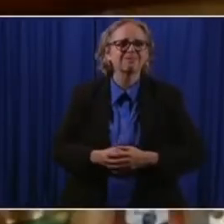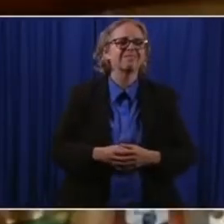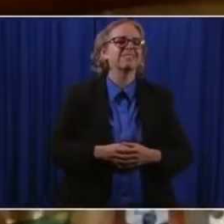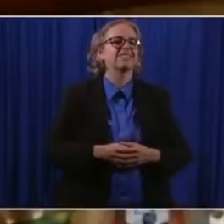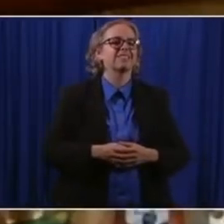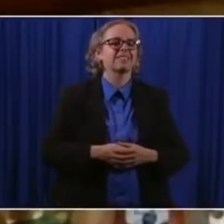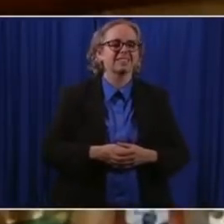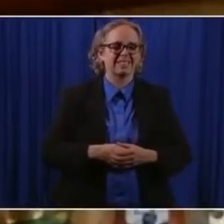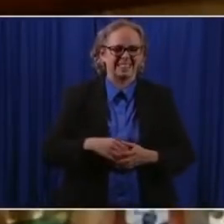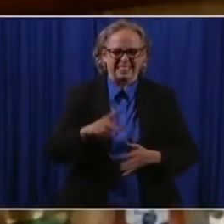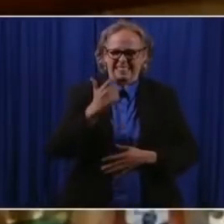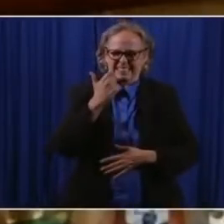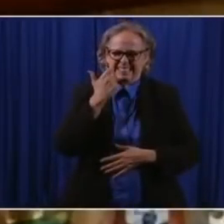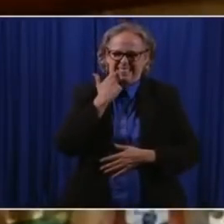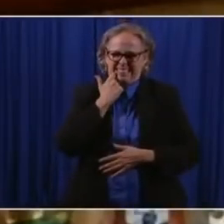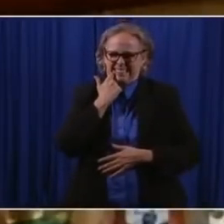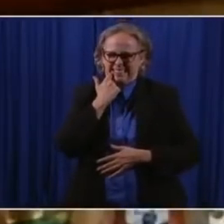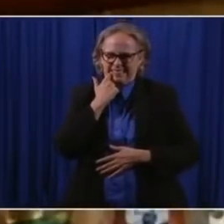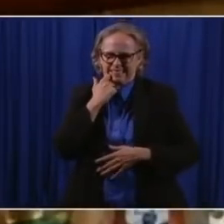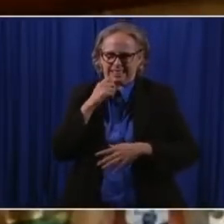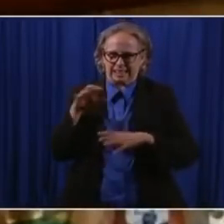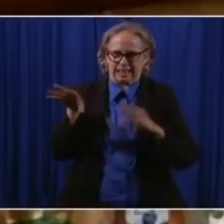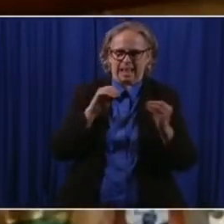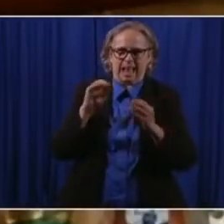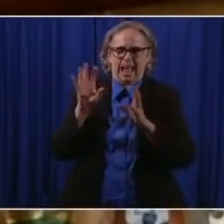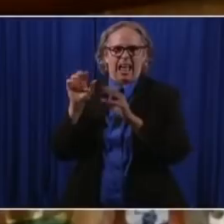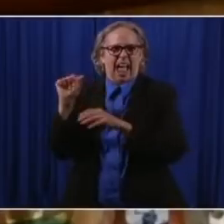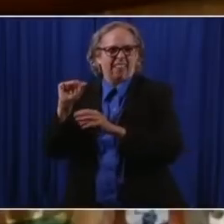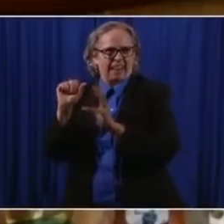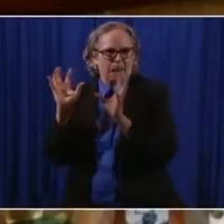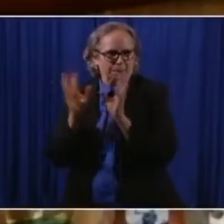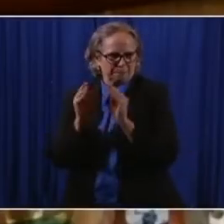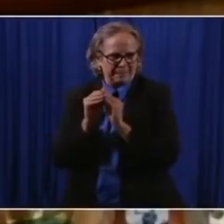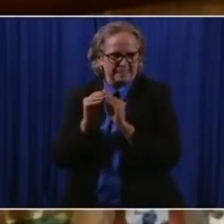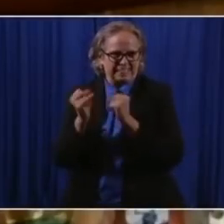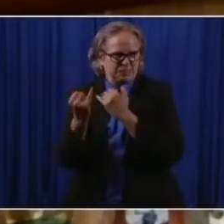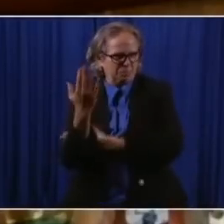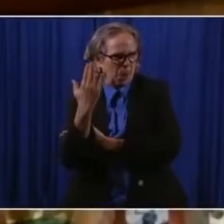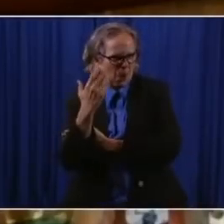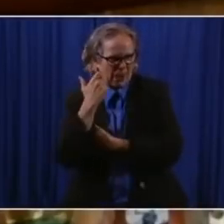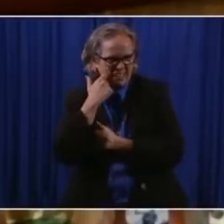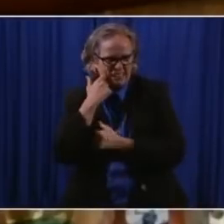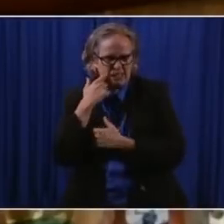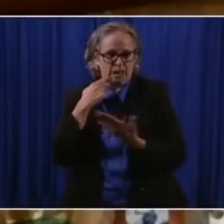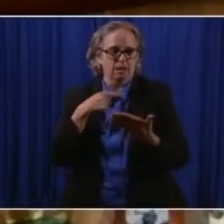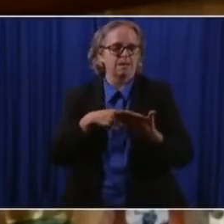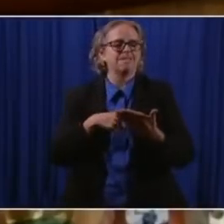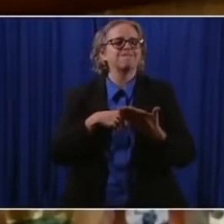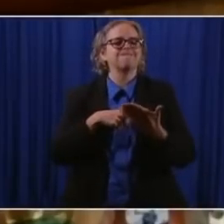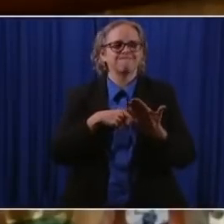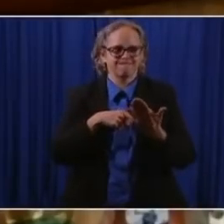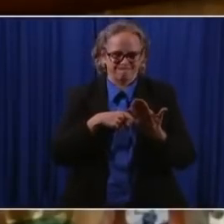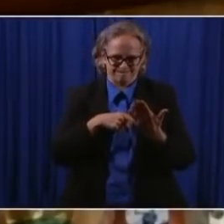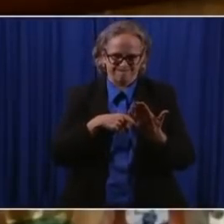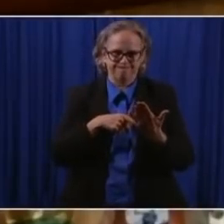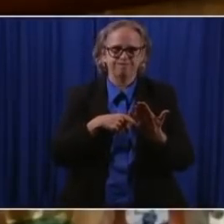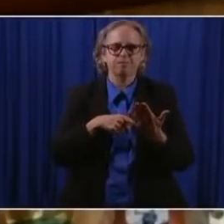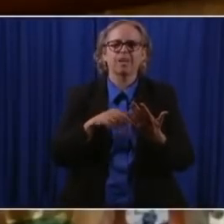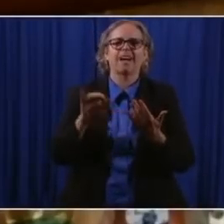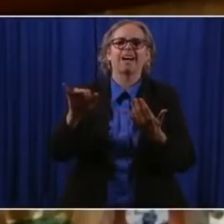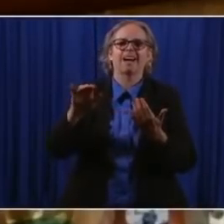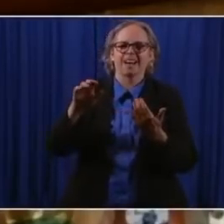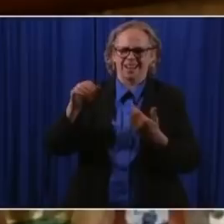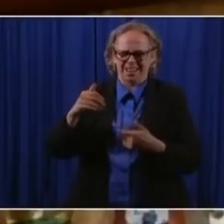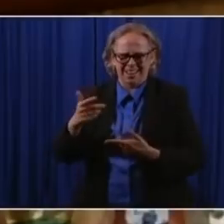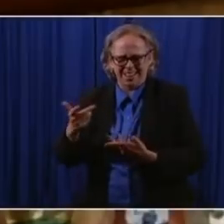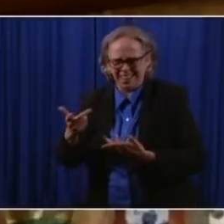of our athletic meeting. So about 9 o'clock, we received the final information and orders and have sorry, it was a little late last night. That's all right.